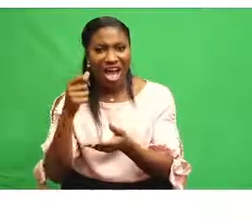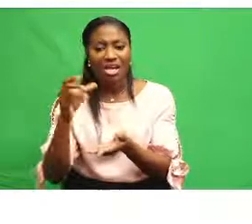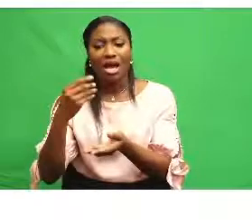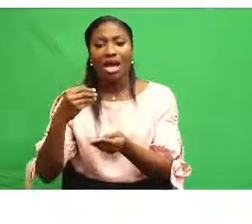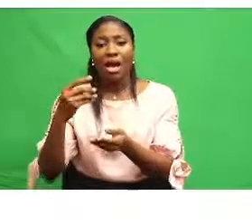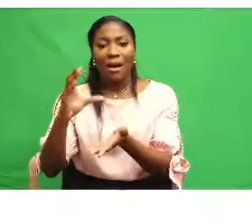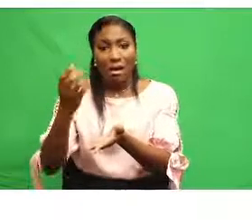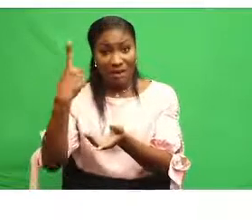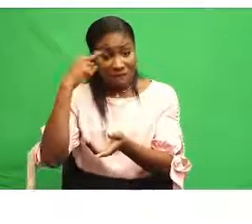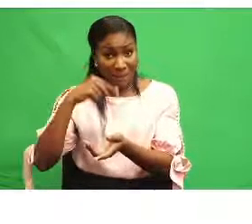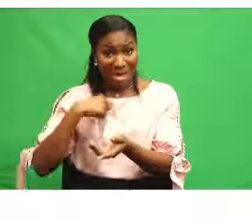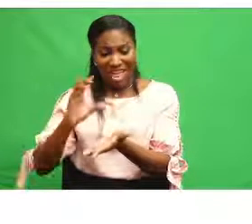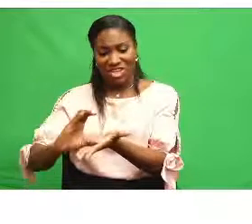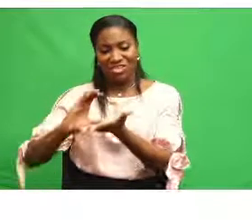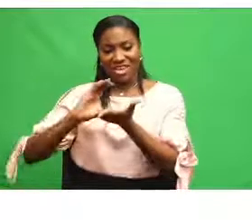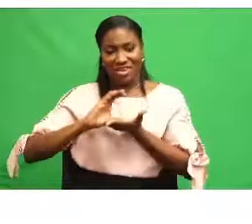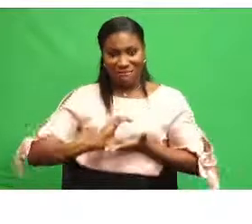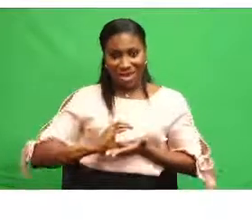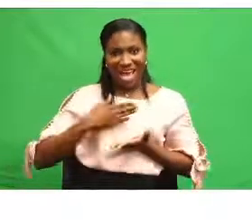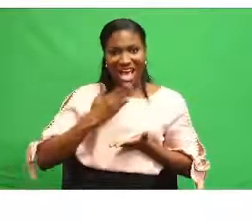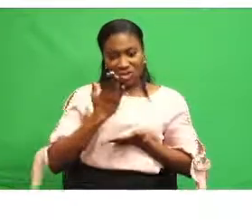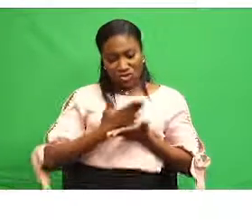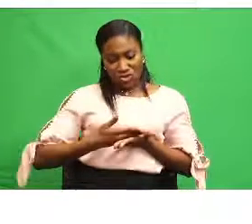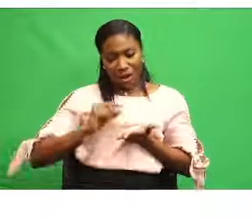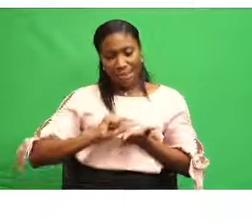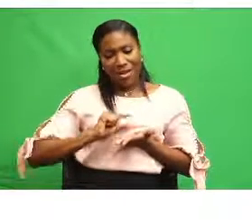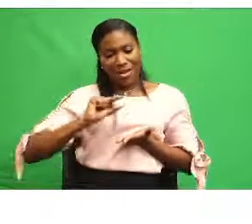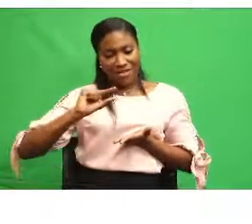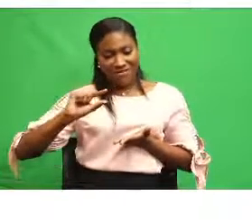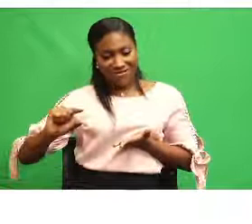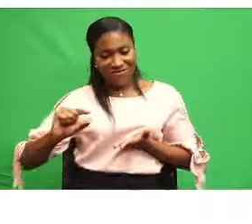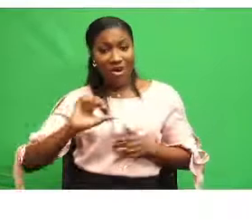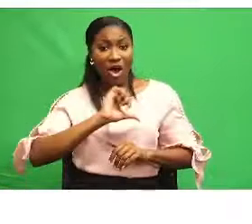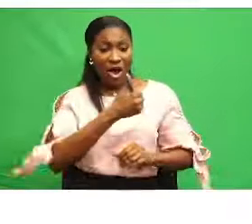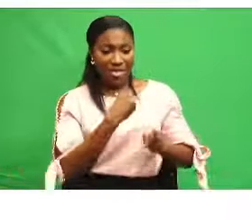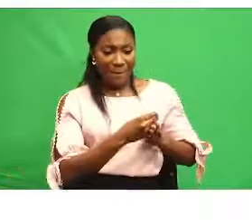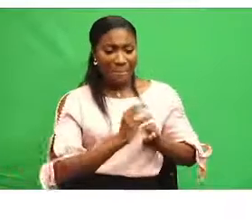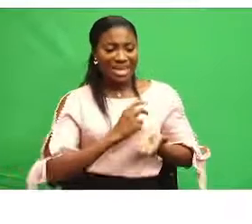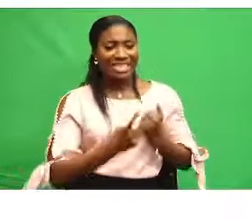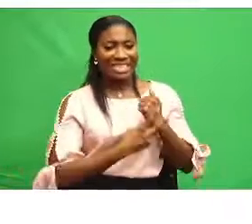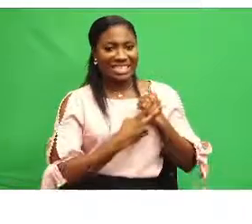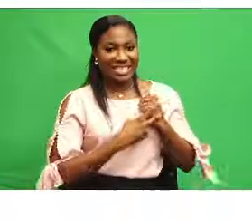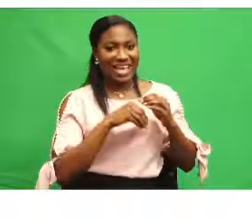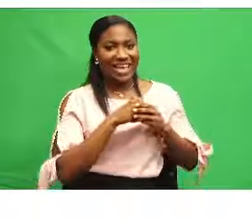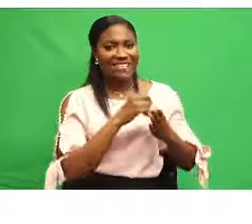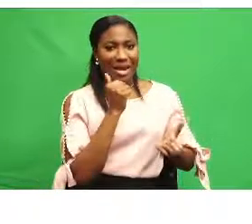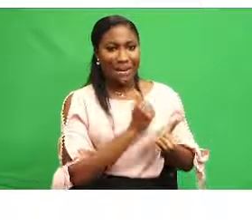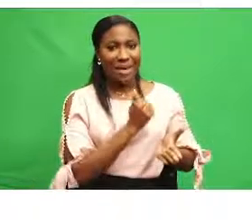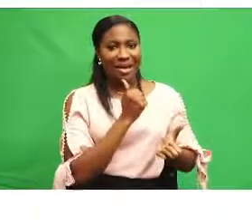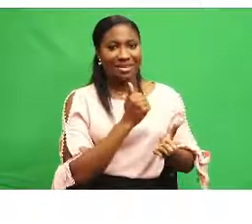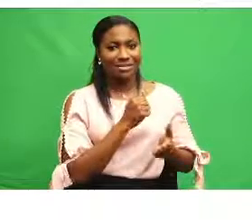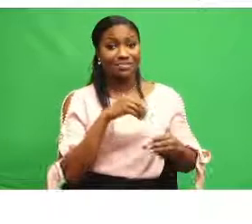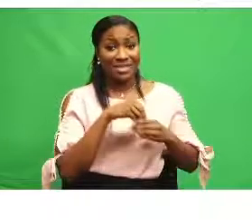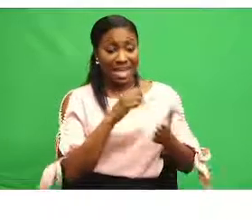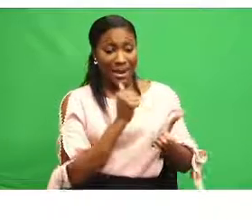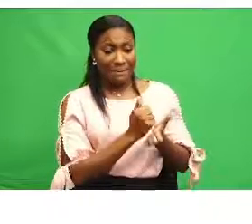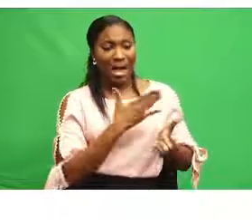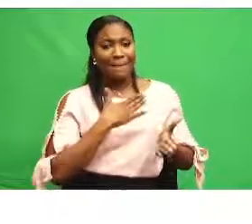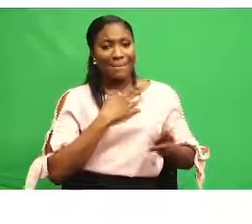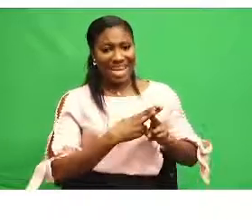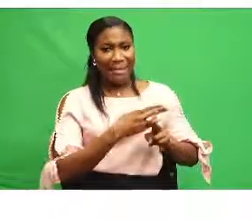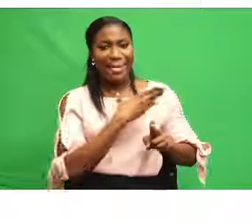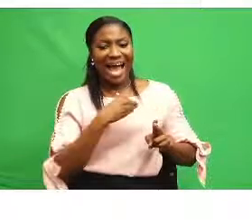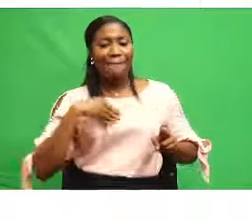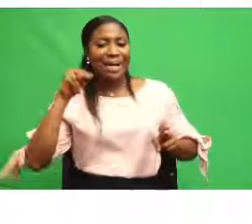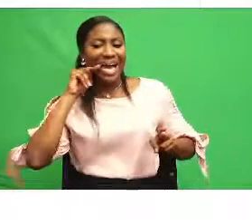give her so much to last out the month, and I save back the balance in the bank. It on my name and her name, joint account. Ain't